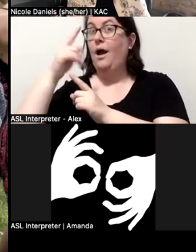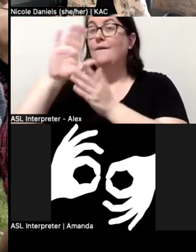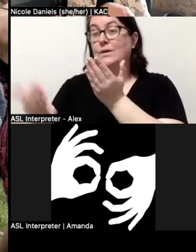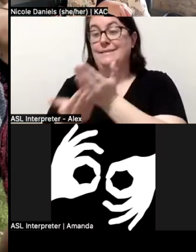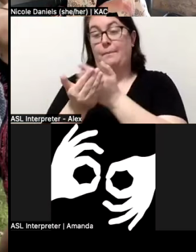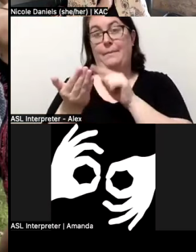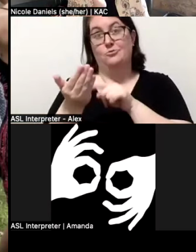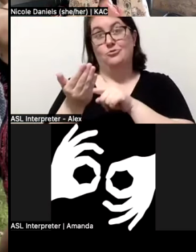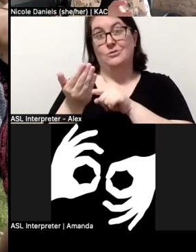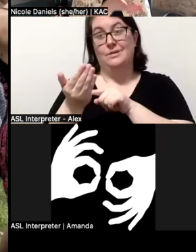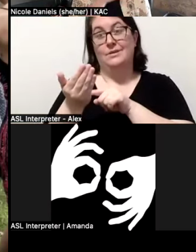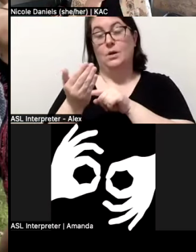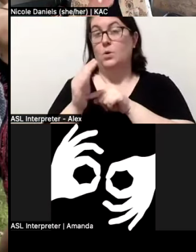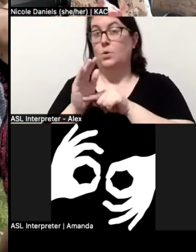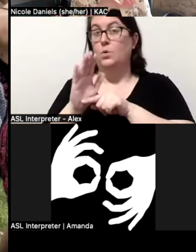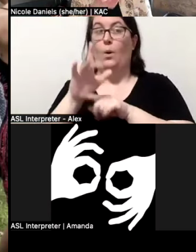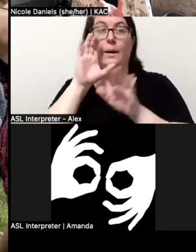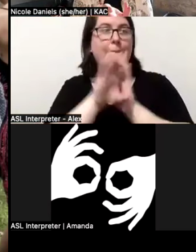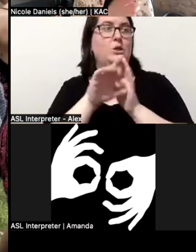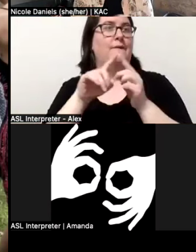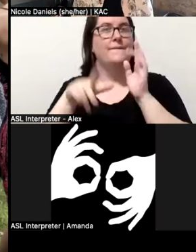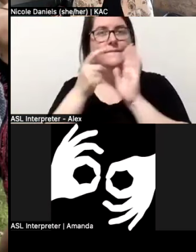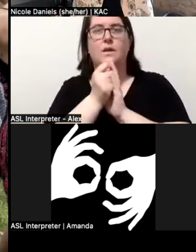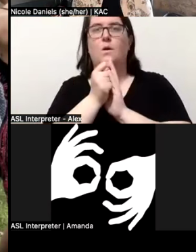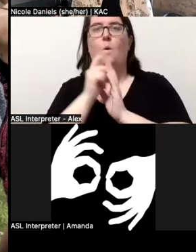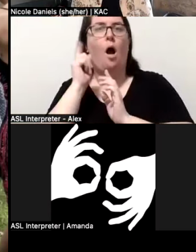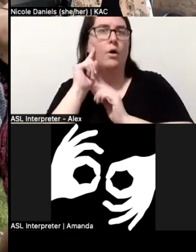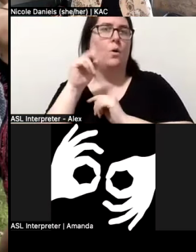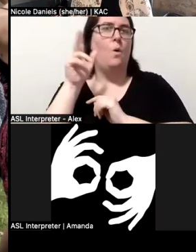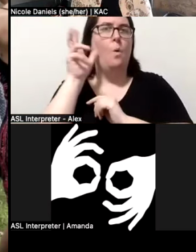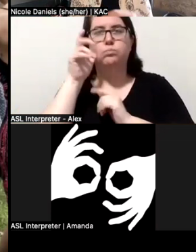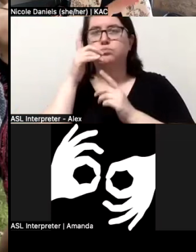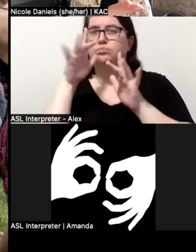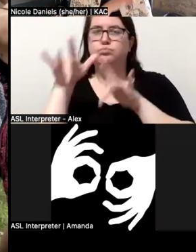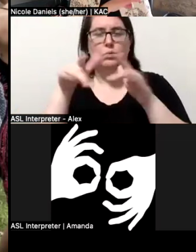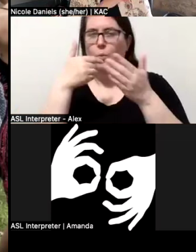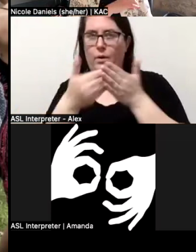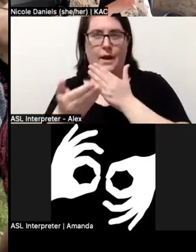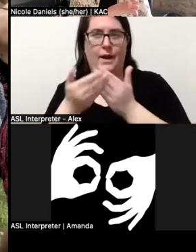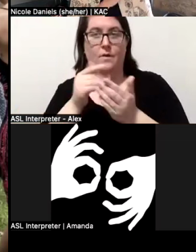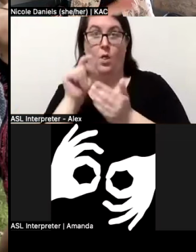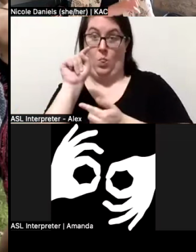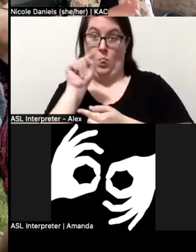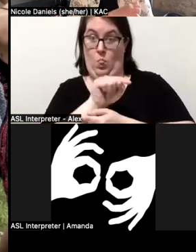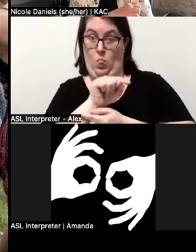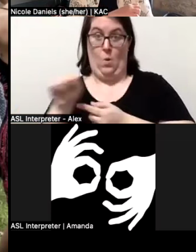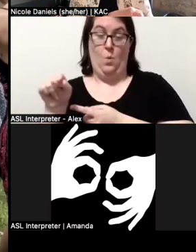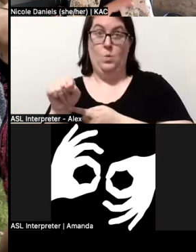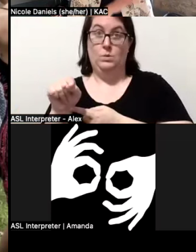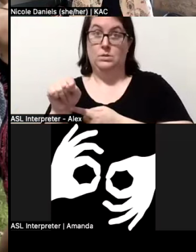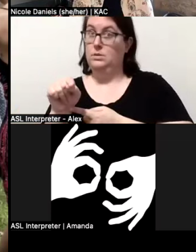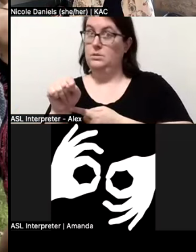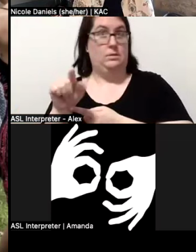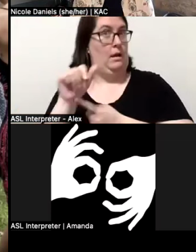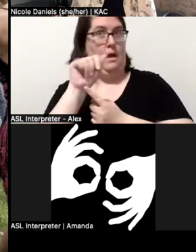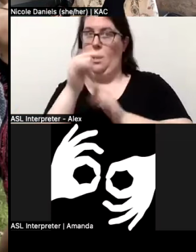materials, that's your photos, your videos, your audio, the submission of supplementary materials generated by AI